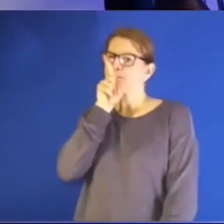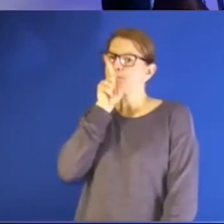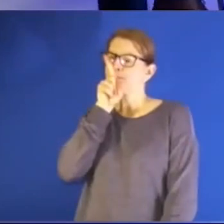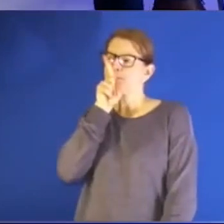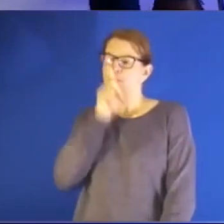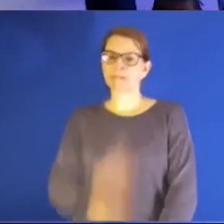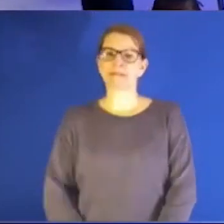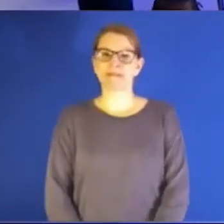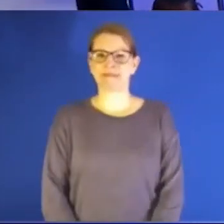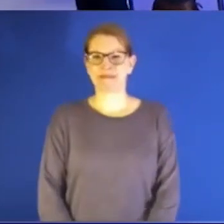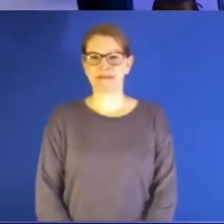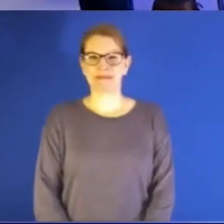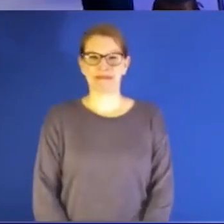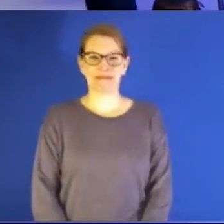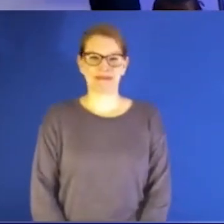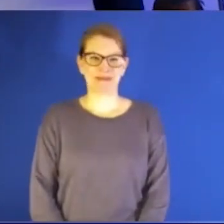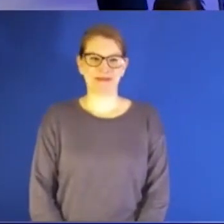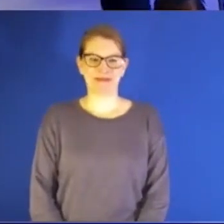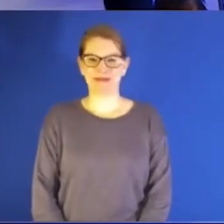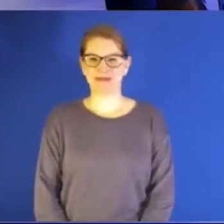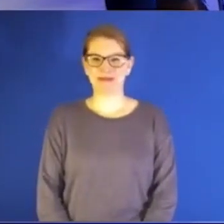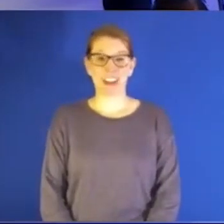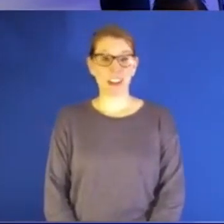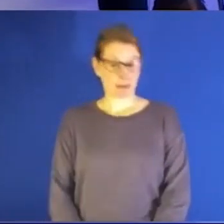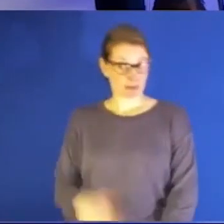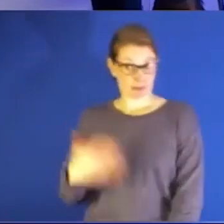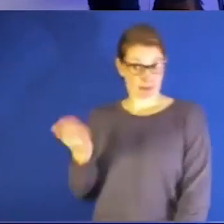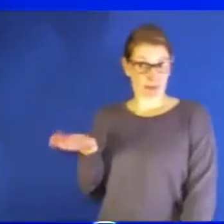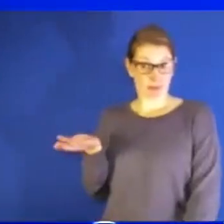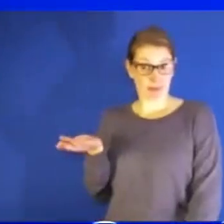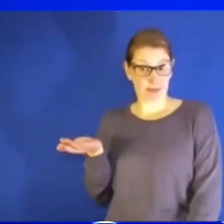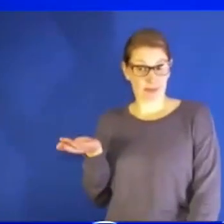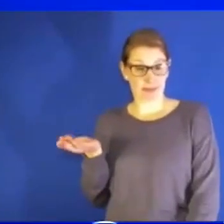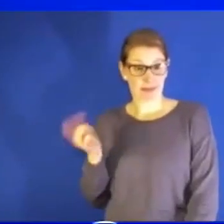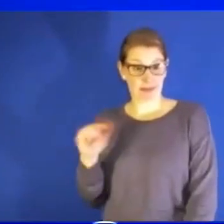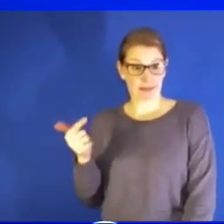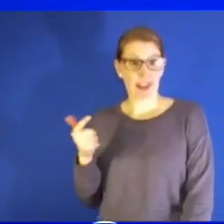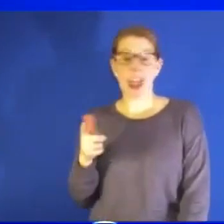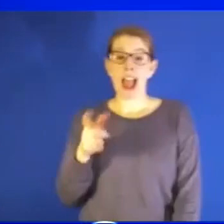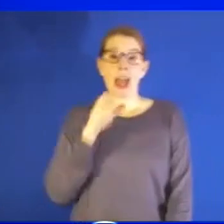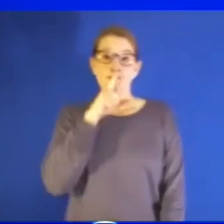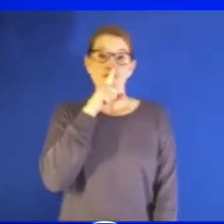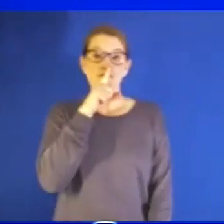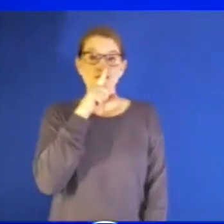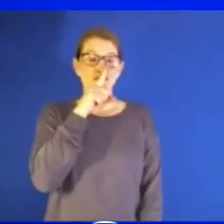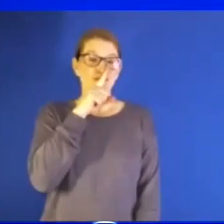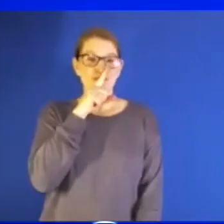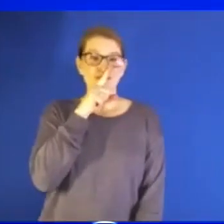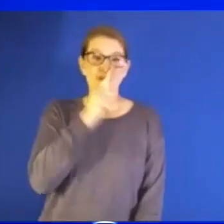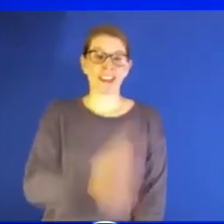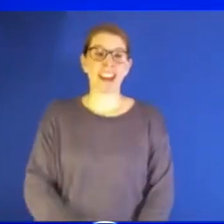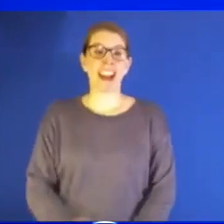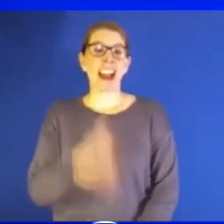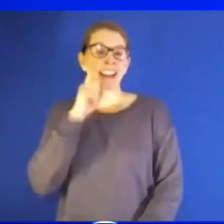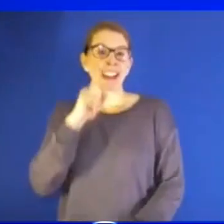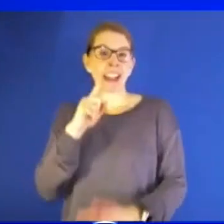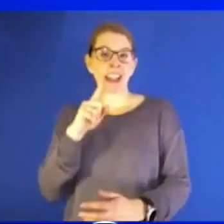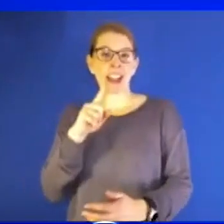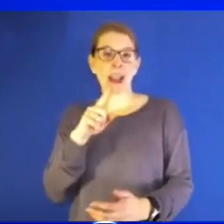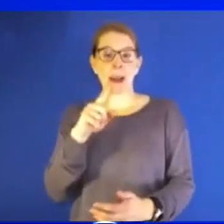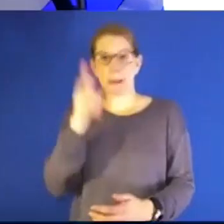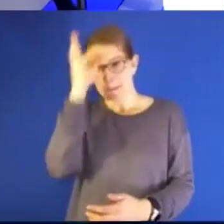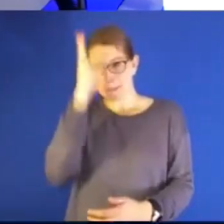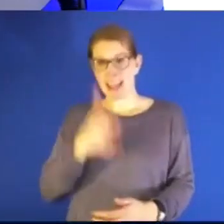mean, Hawkeye? I think no. I think men Okay. tend to be dumb. I don't necessarily